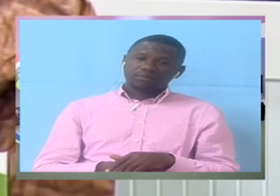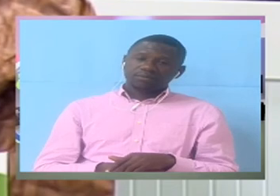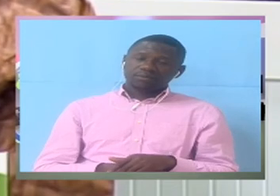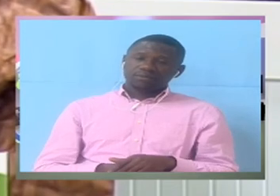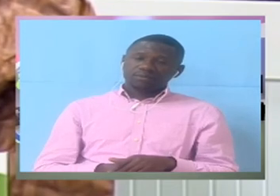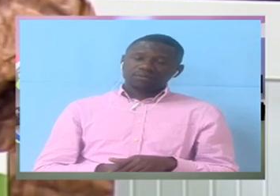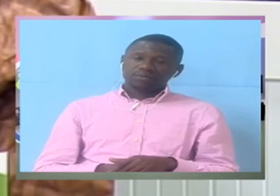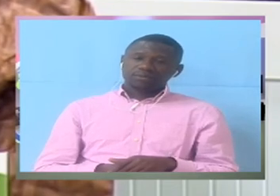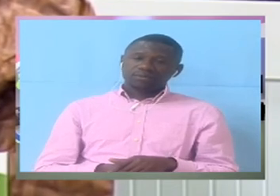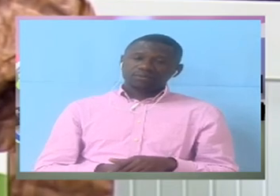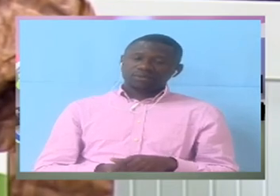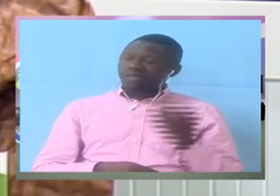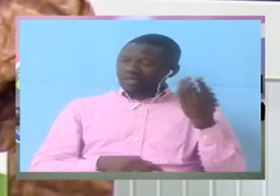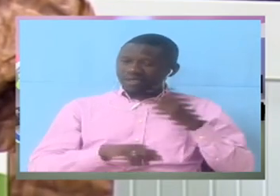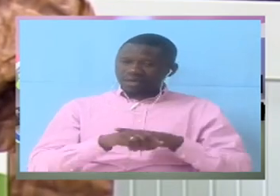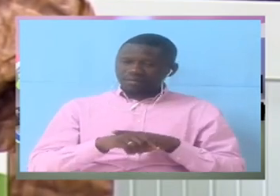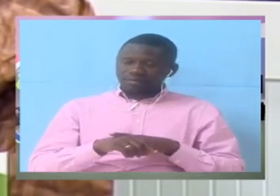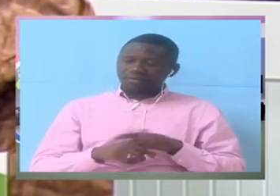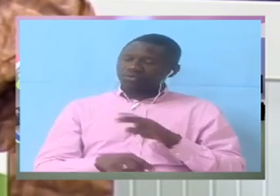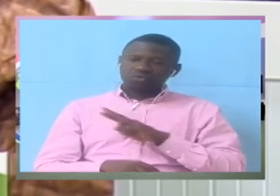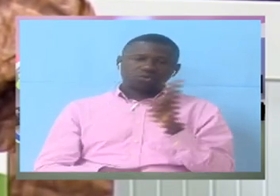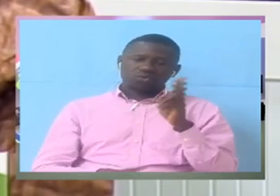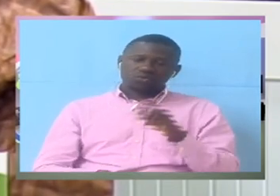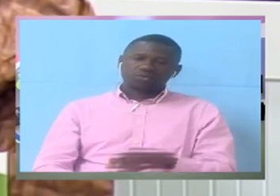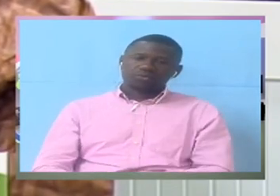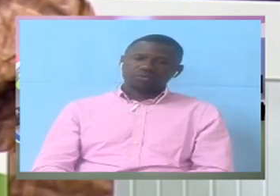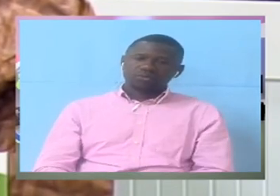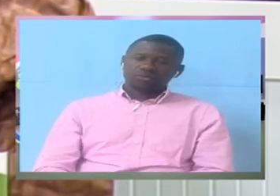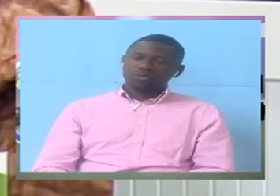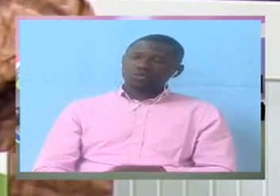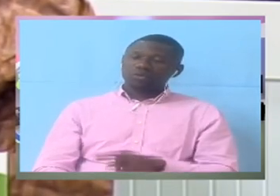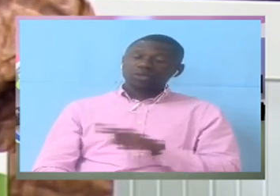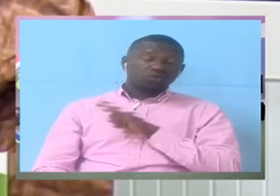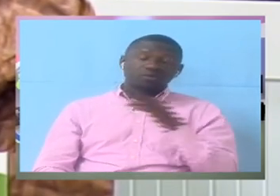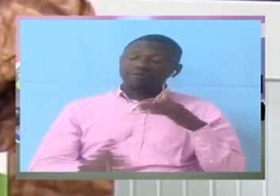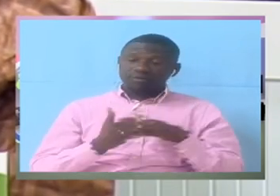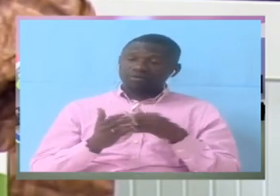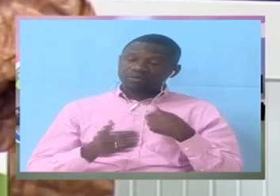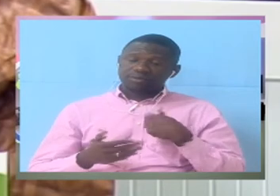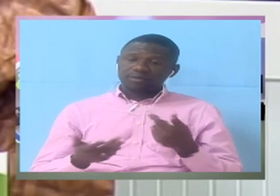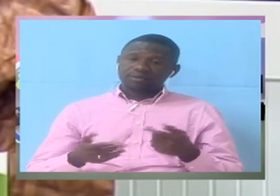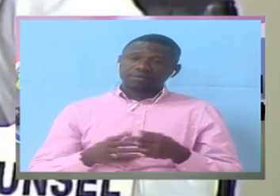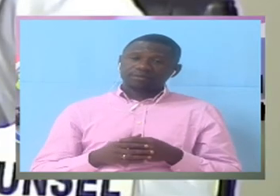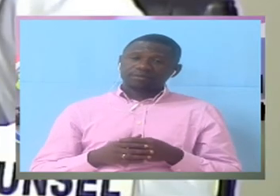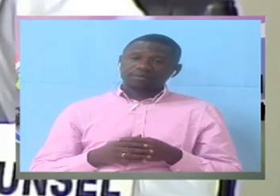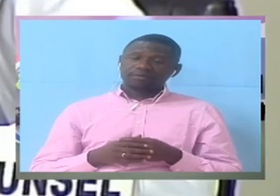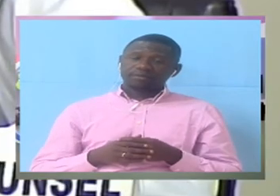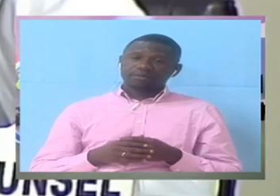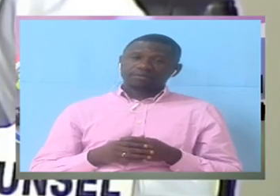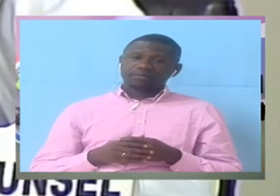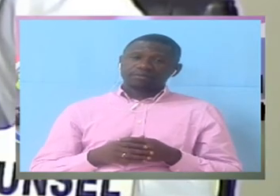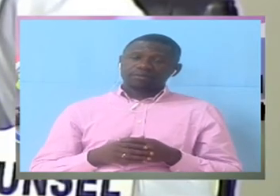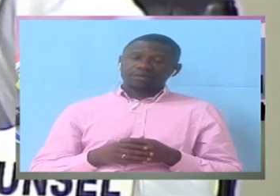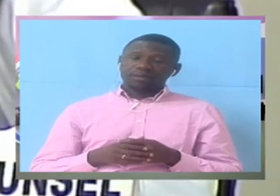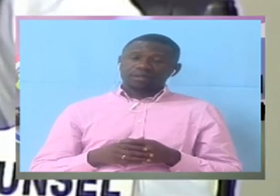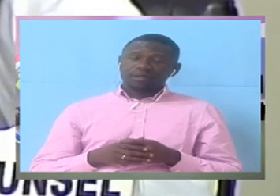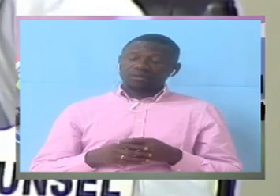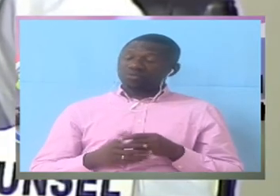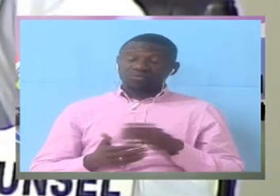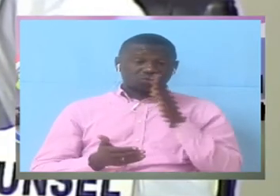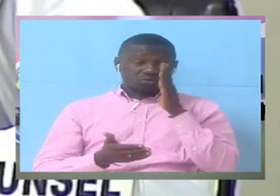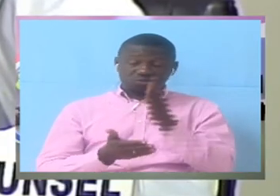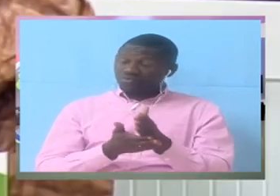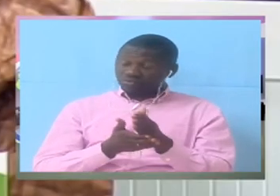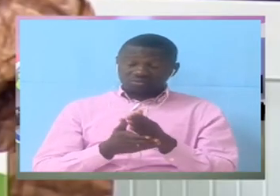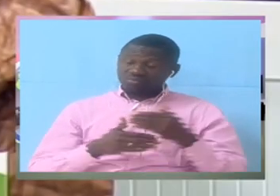At the time, you mean? No. They did not force me. It was a plain confession.